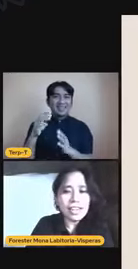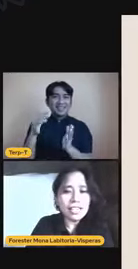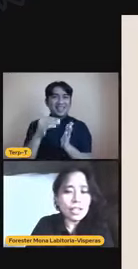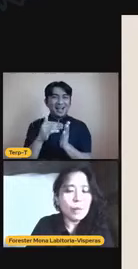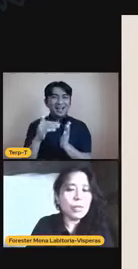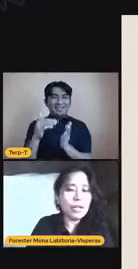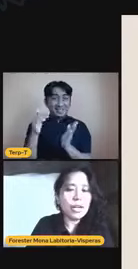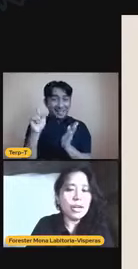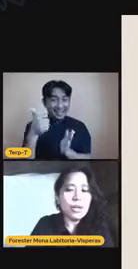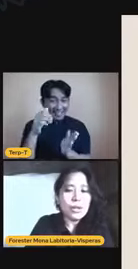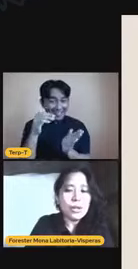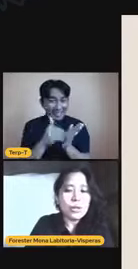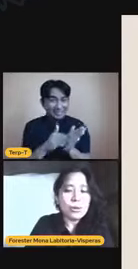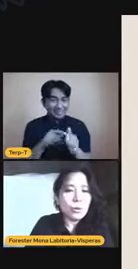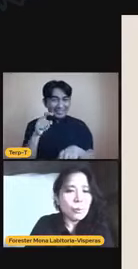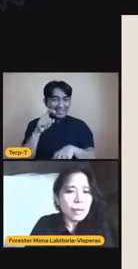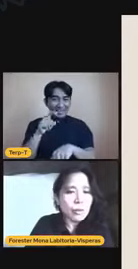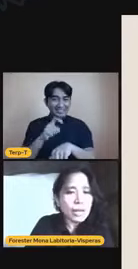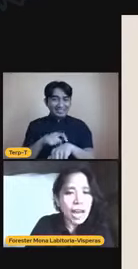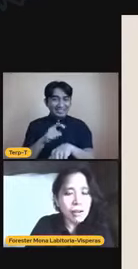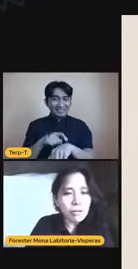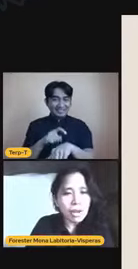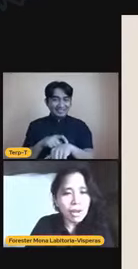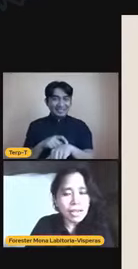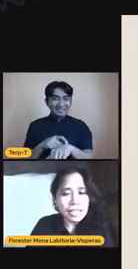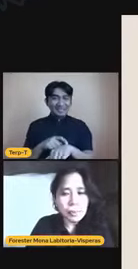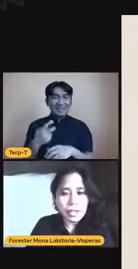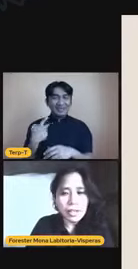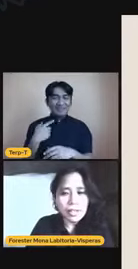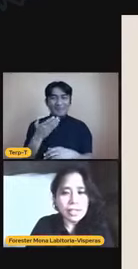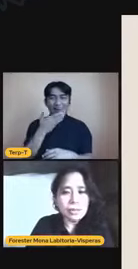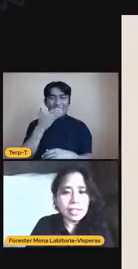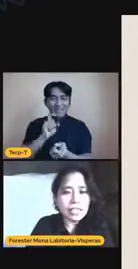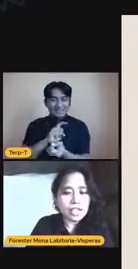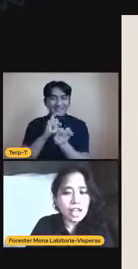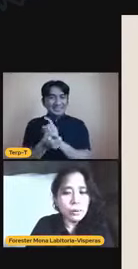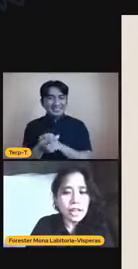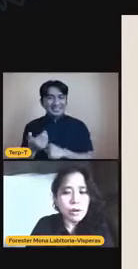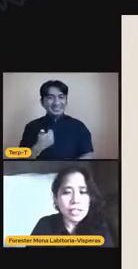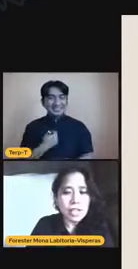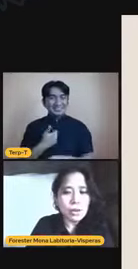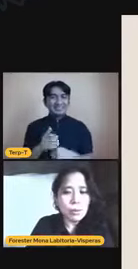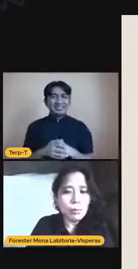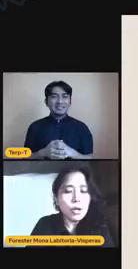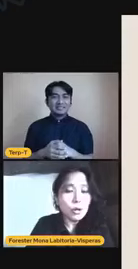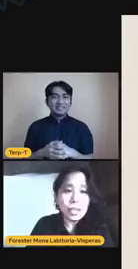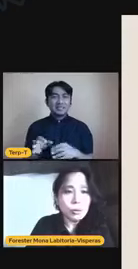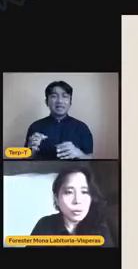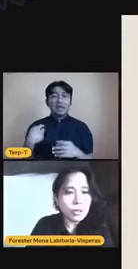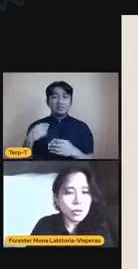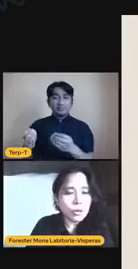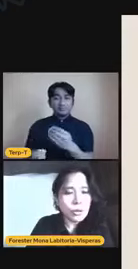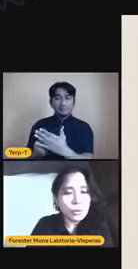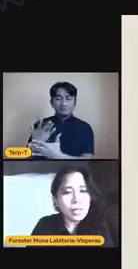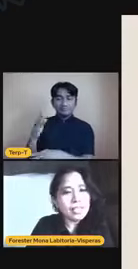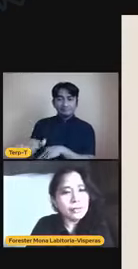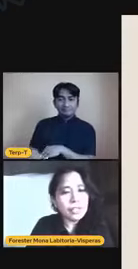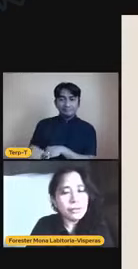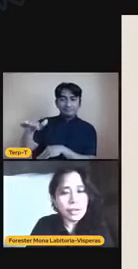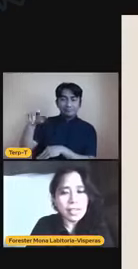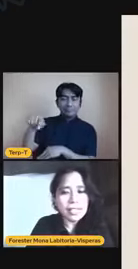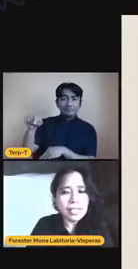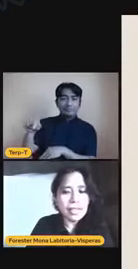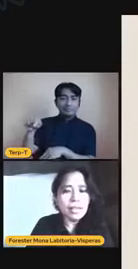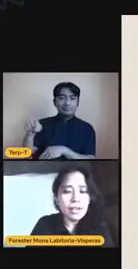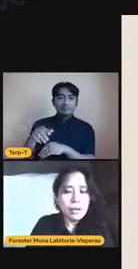at something. So I don't have an experience raising a child with Down syndrome, though exposed ako doon through relatives